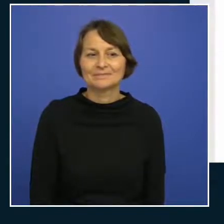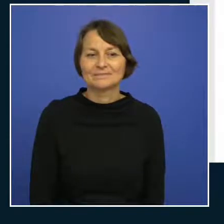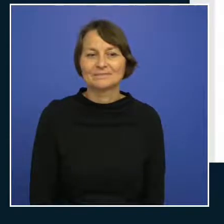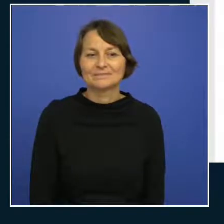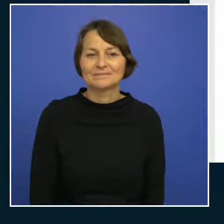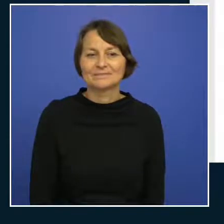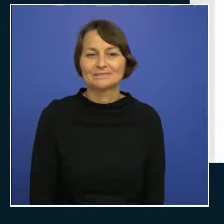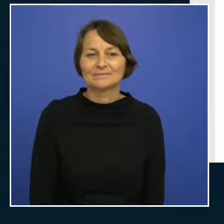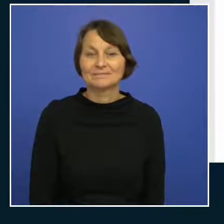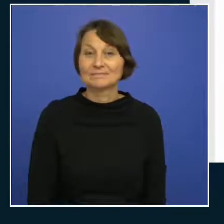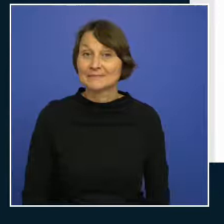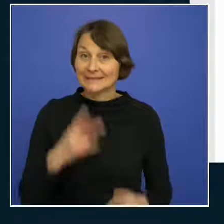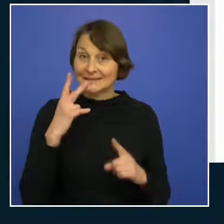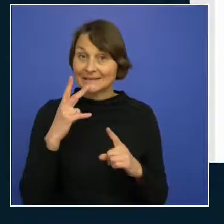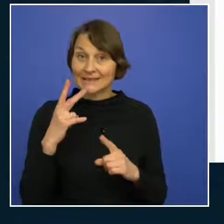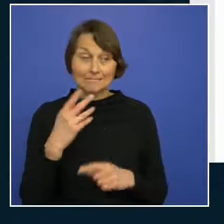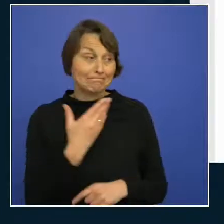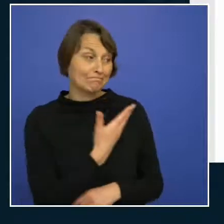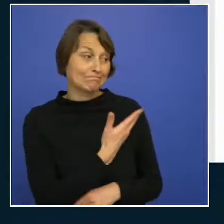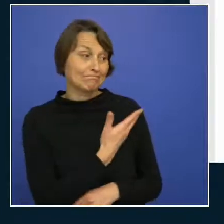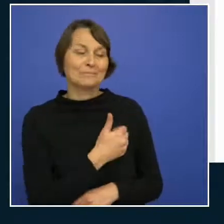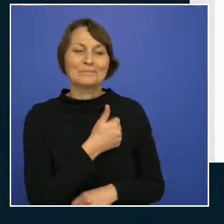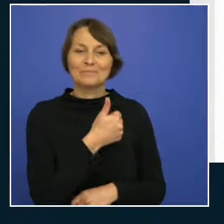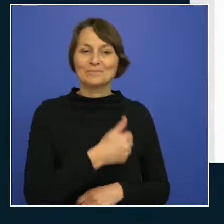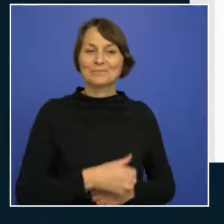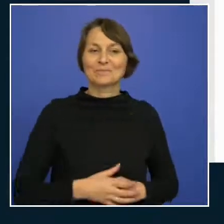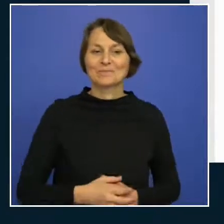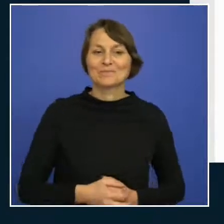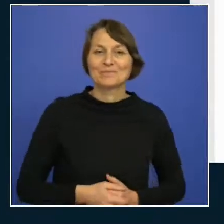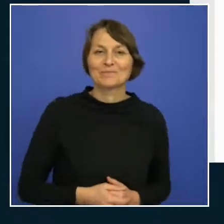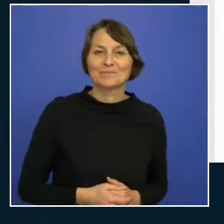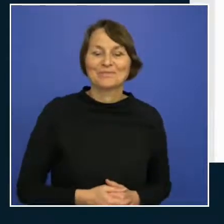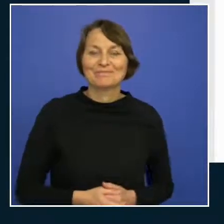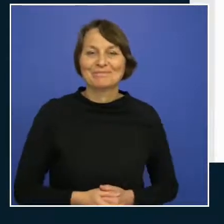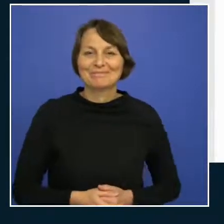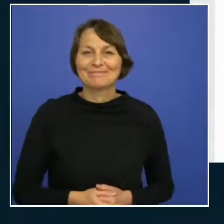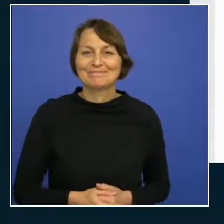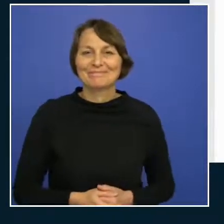do you guys, okay, this works. All right, good.